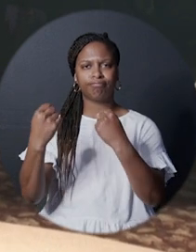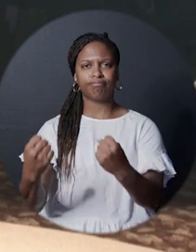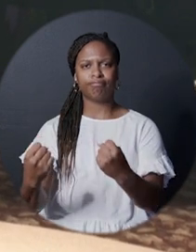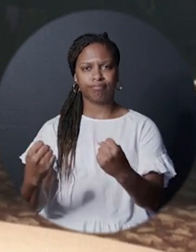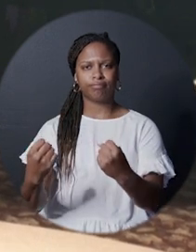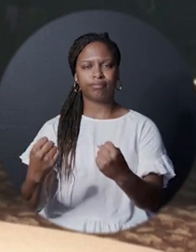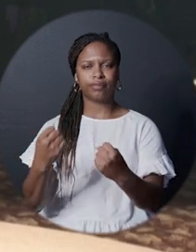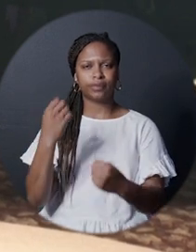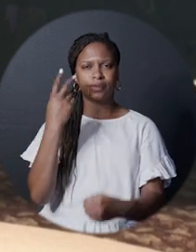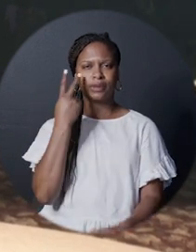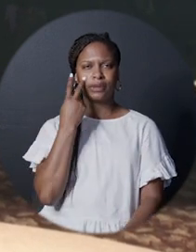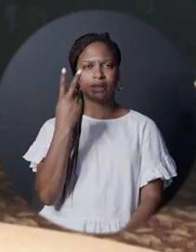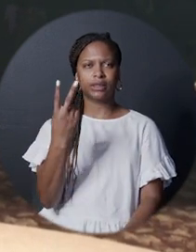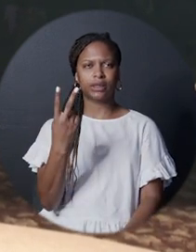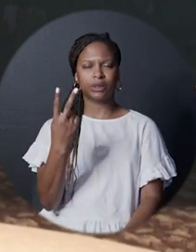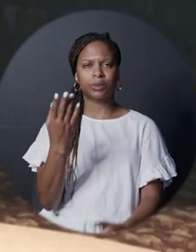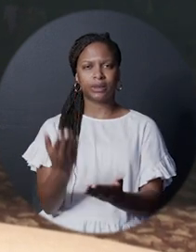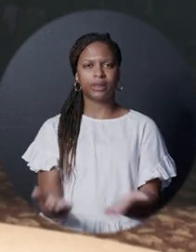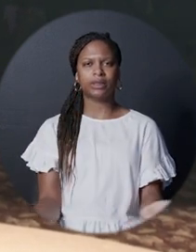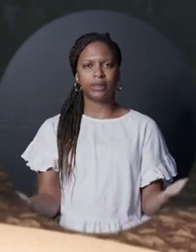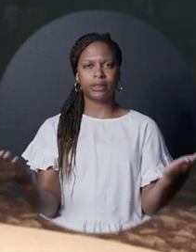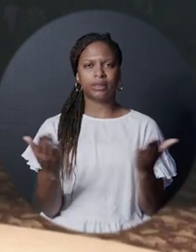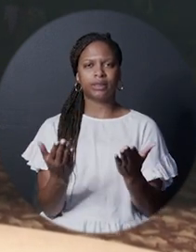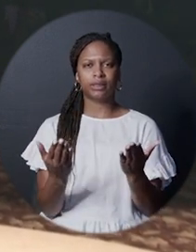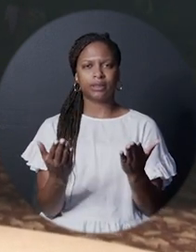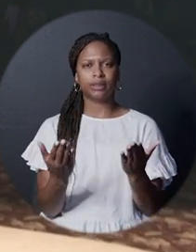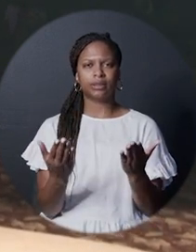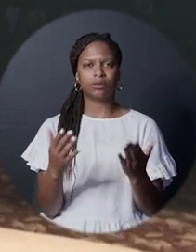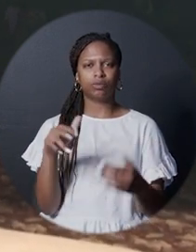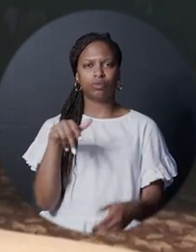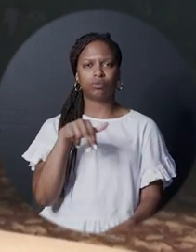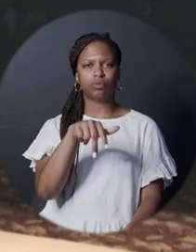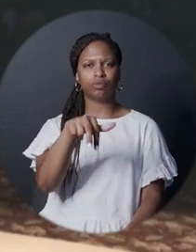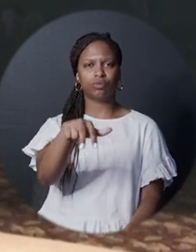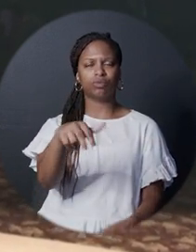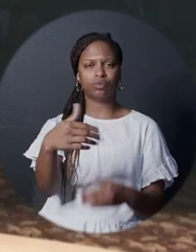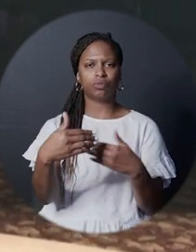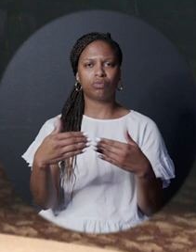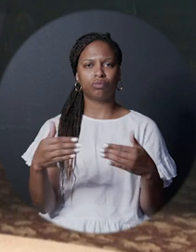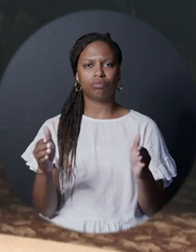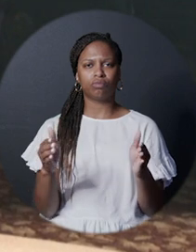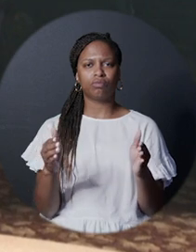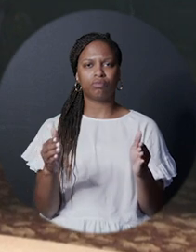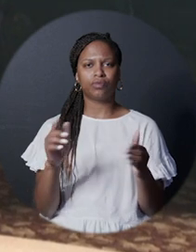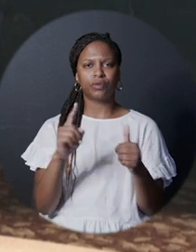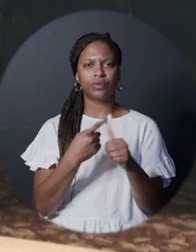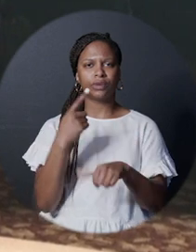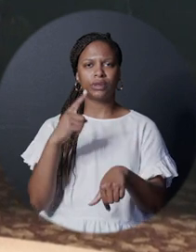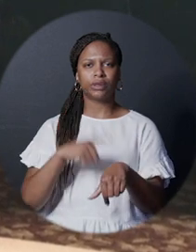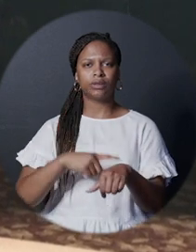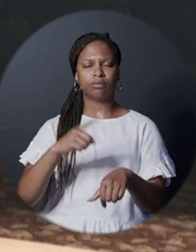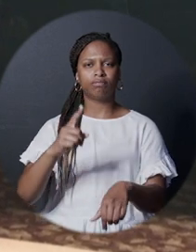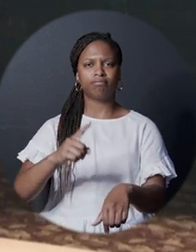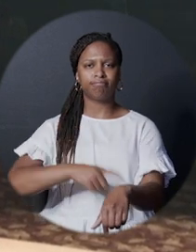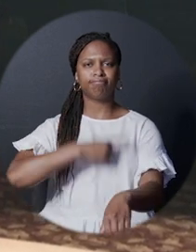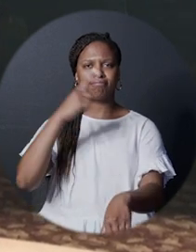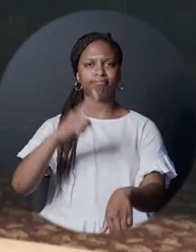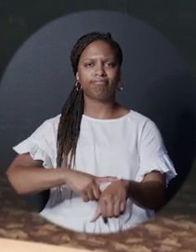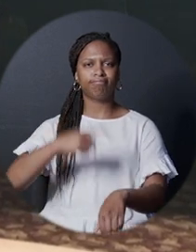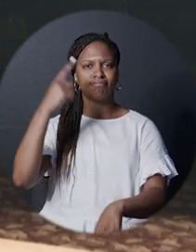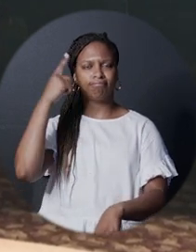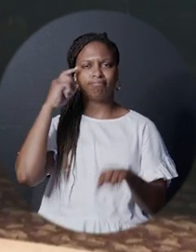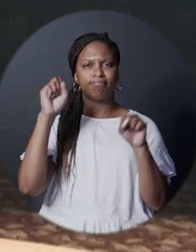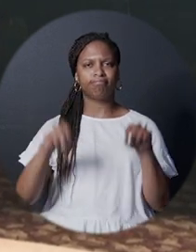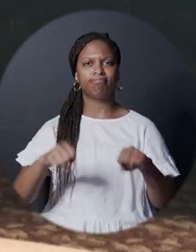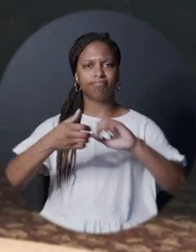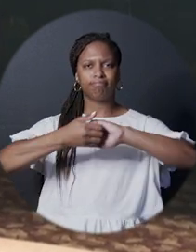And as I drove up, I started to see you here. As I walked in the room, for the first time in a